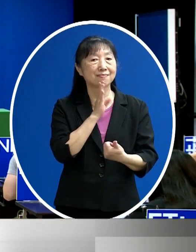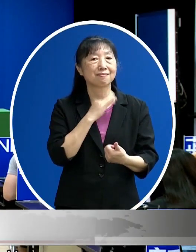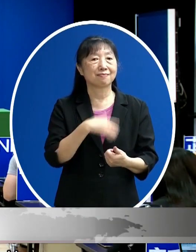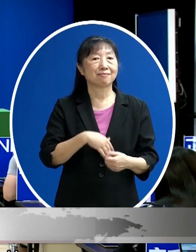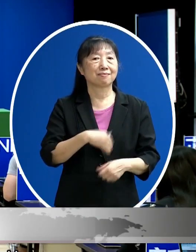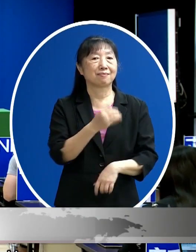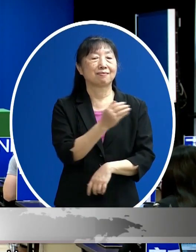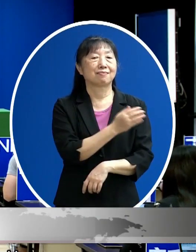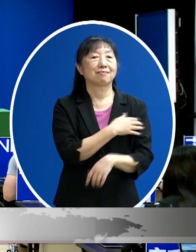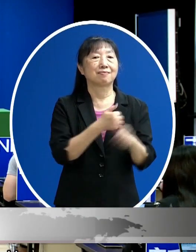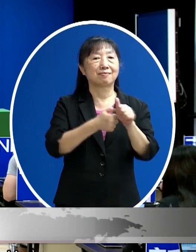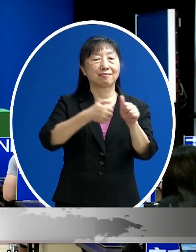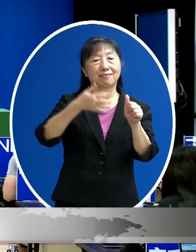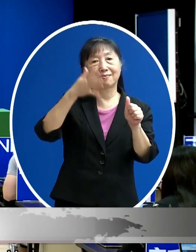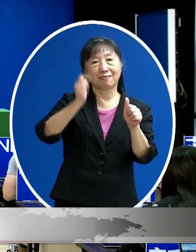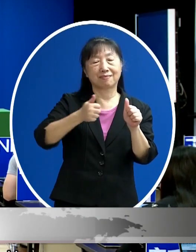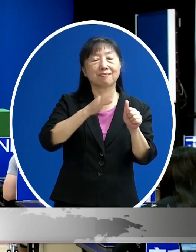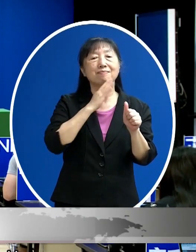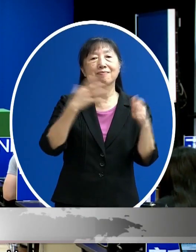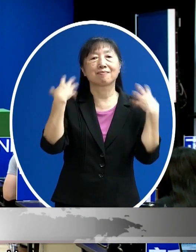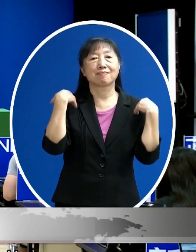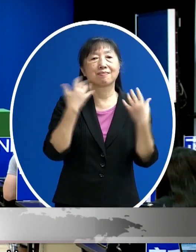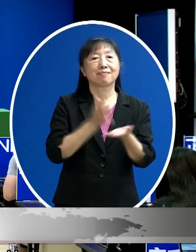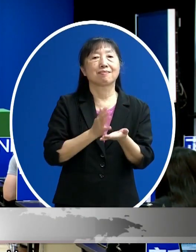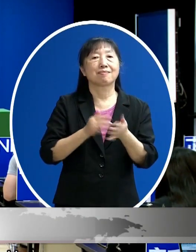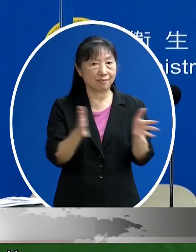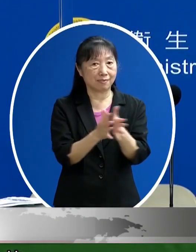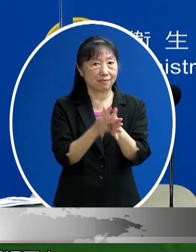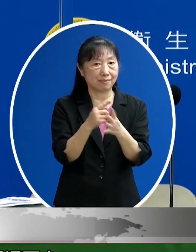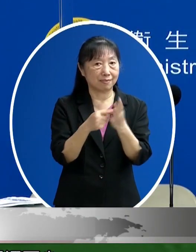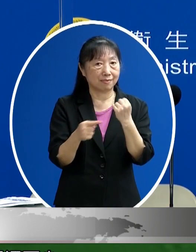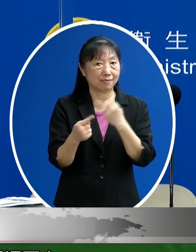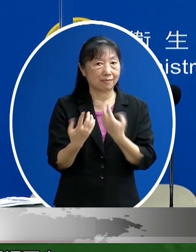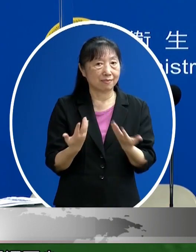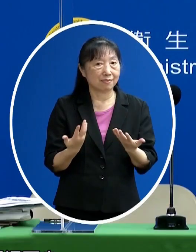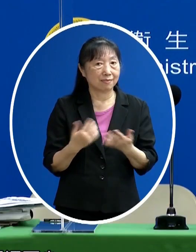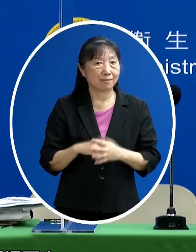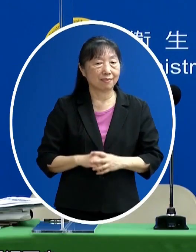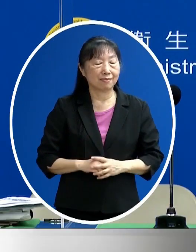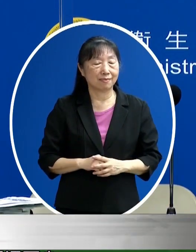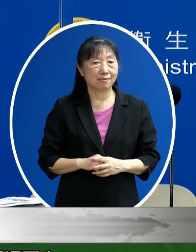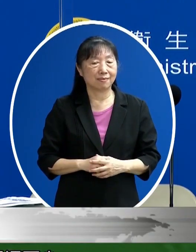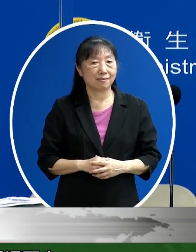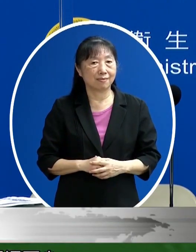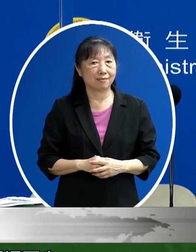Deputy Commander Chen Tsung-yen and I will handle today's press conference. The CECC announced